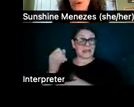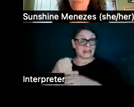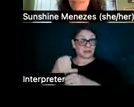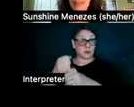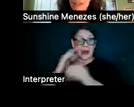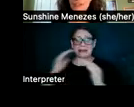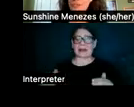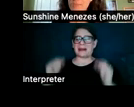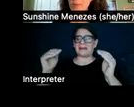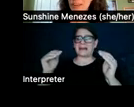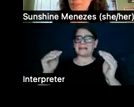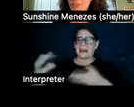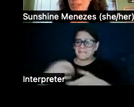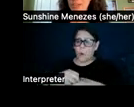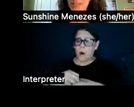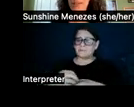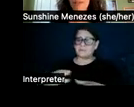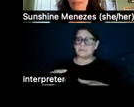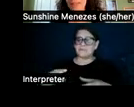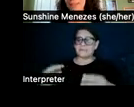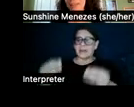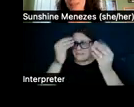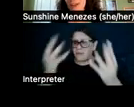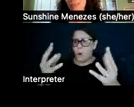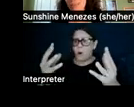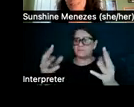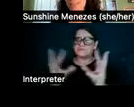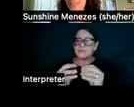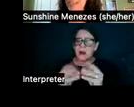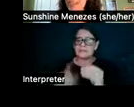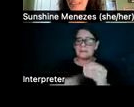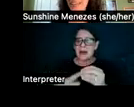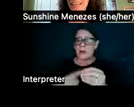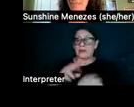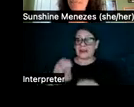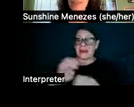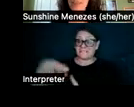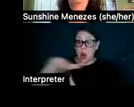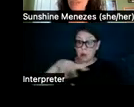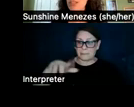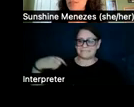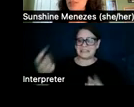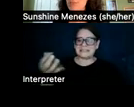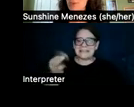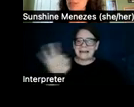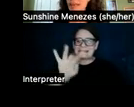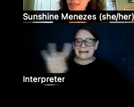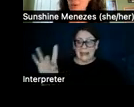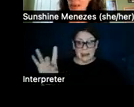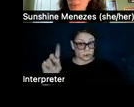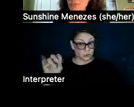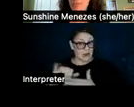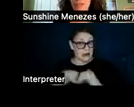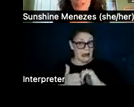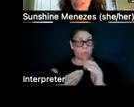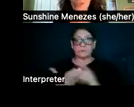informed and inclusive public conversations about science and the environment since 1998. We achieved this through science